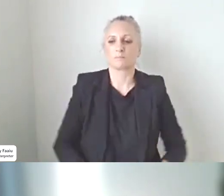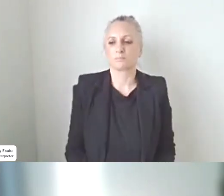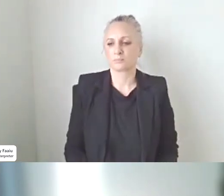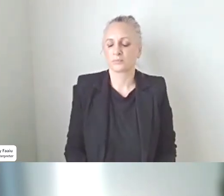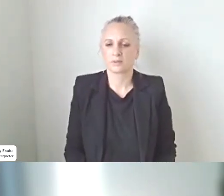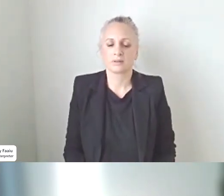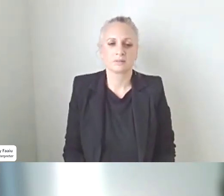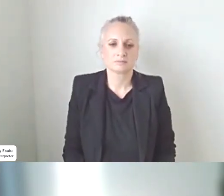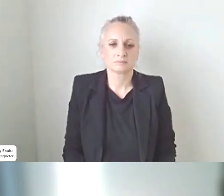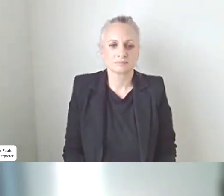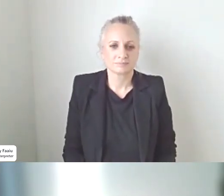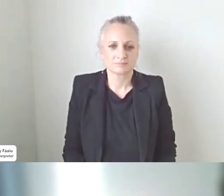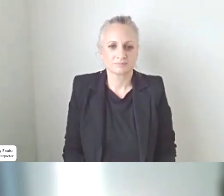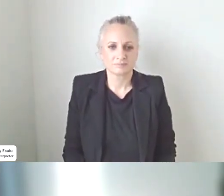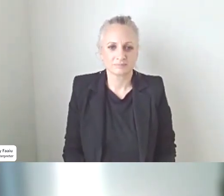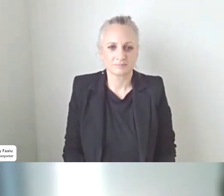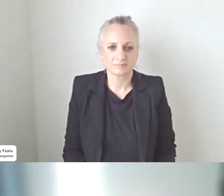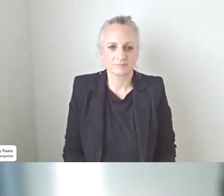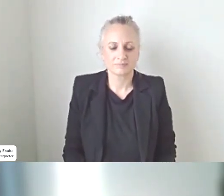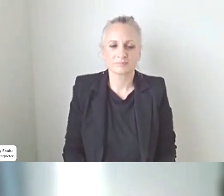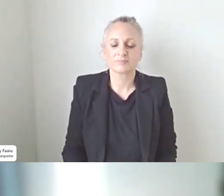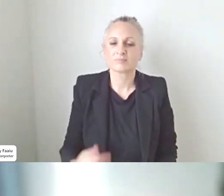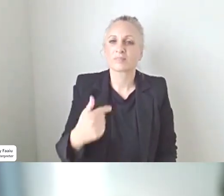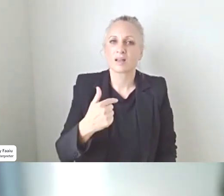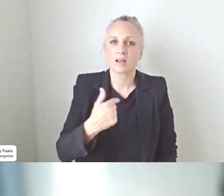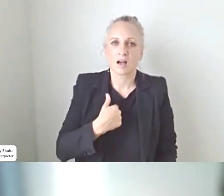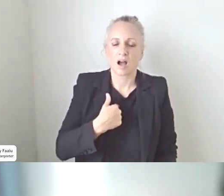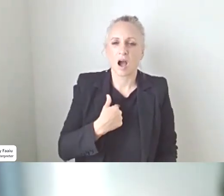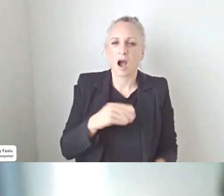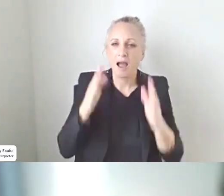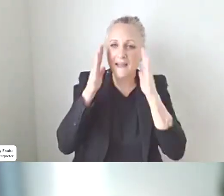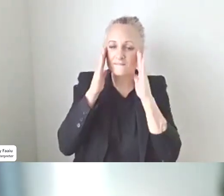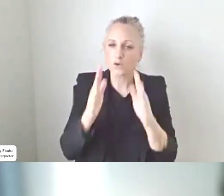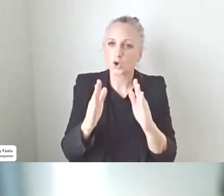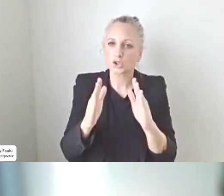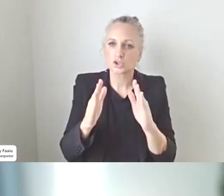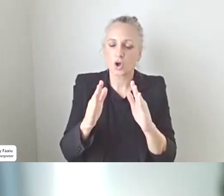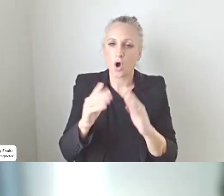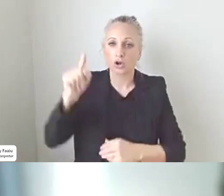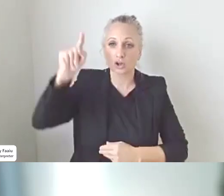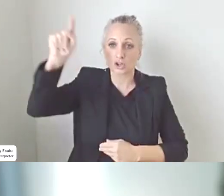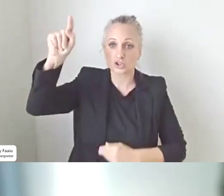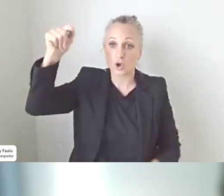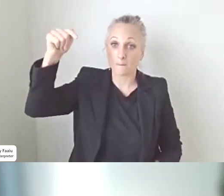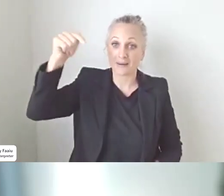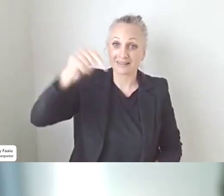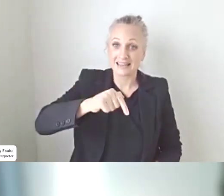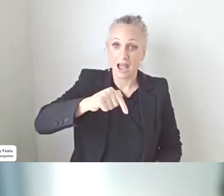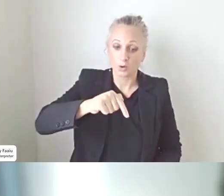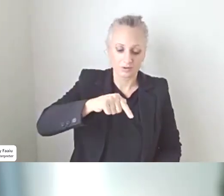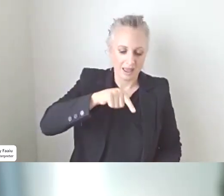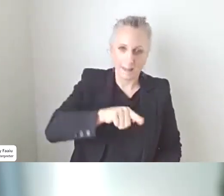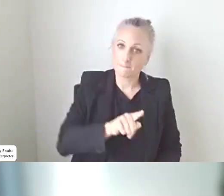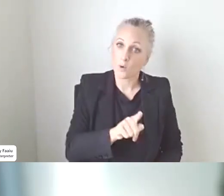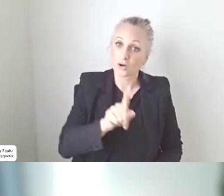I focus a lot on both top-down and bottom-up approaches to maturing how we deliver accessible service. So with